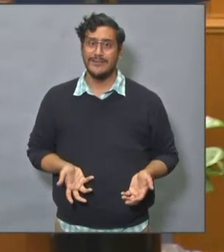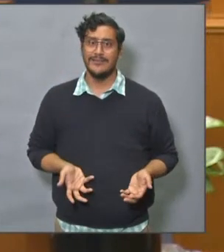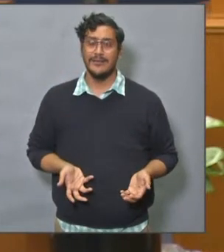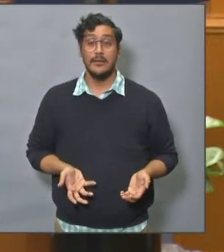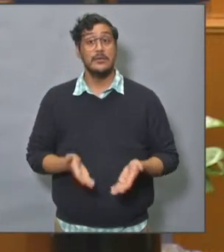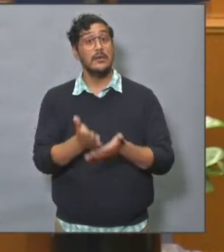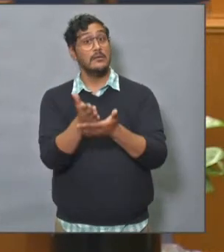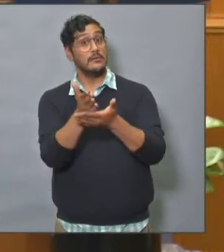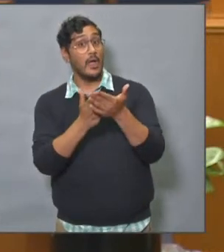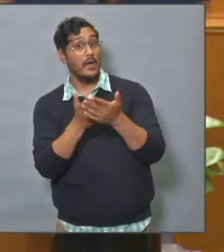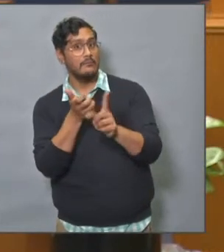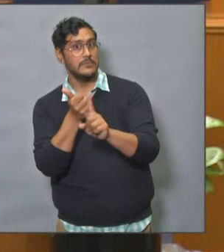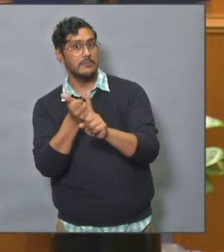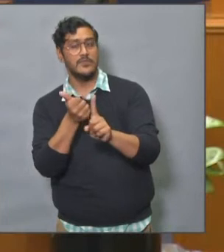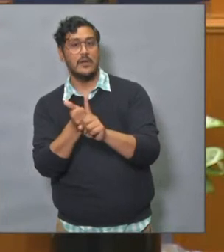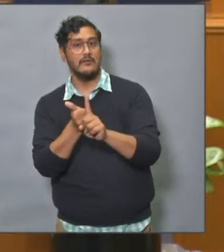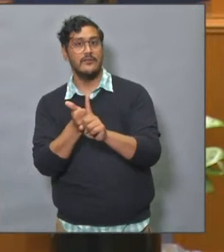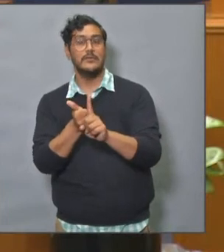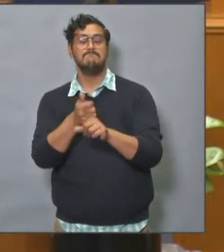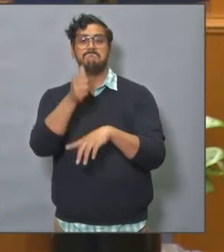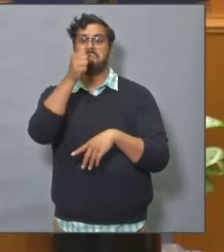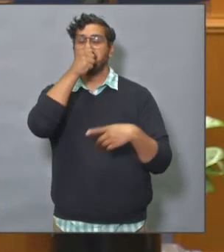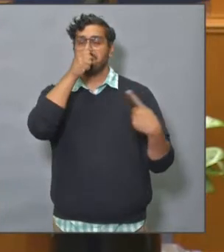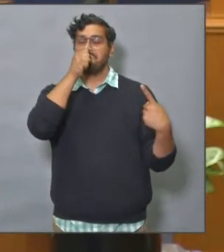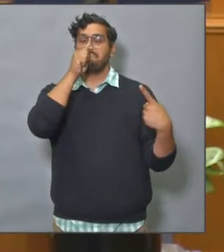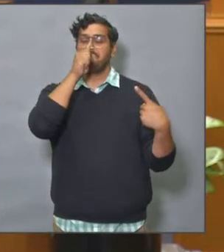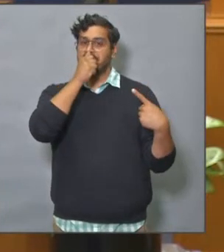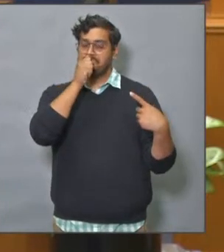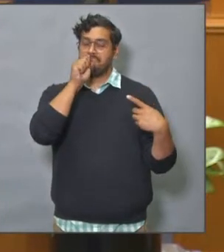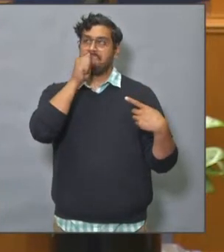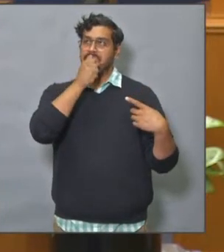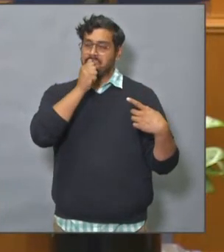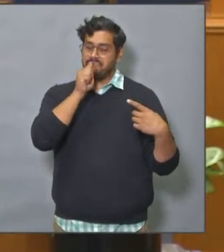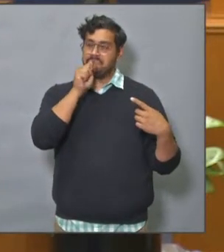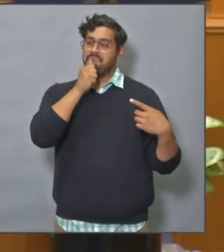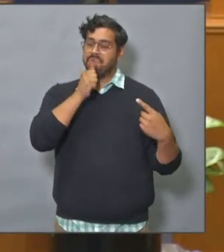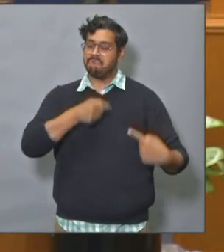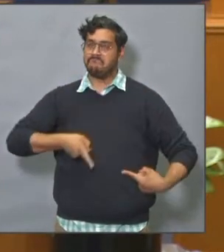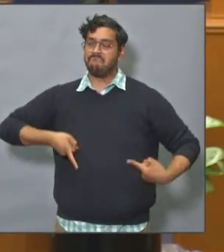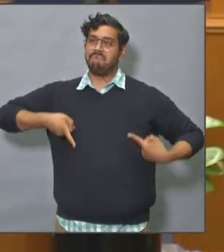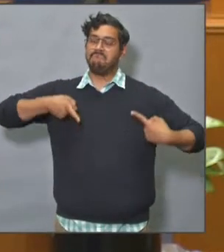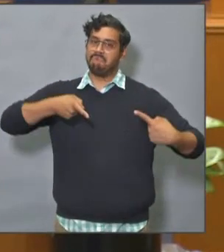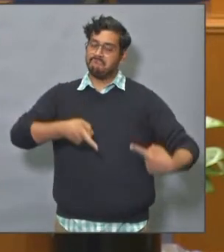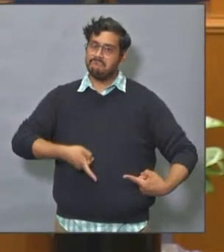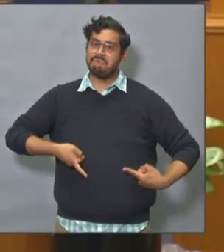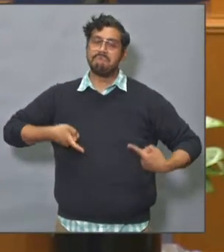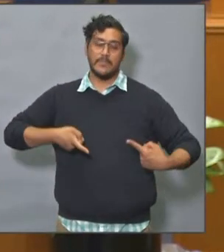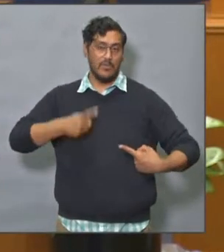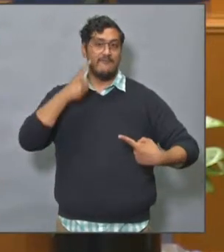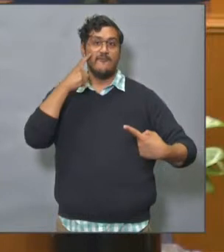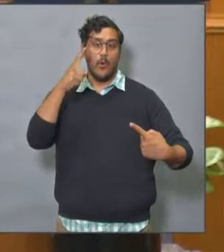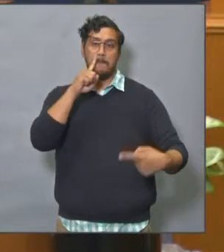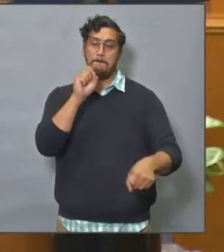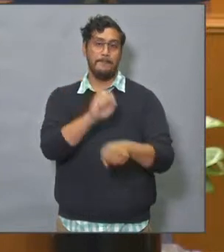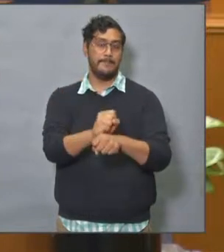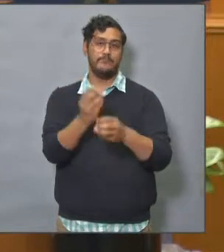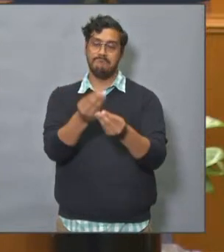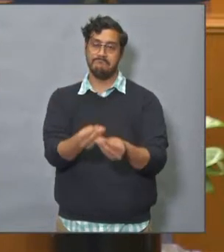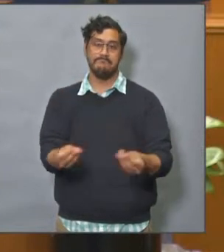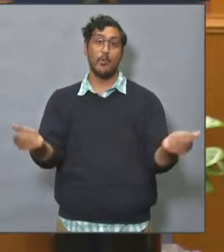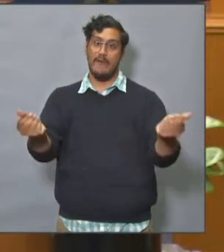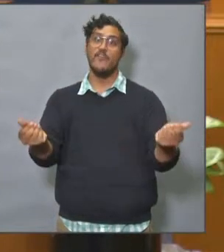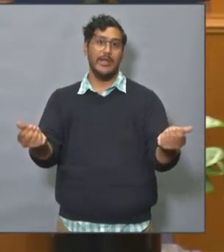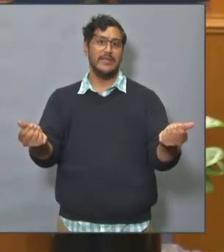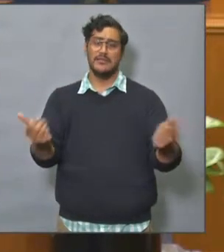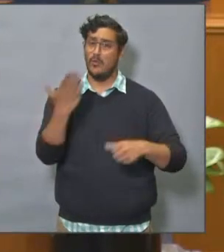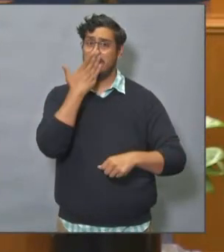have a very, very long and arduous road on their recovery journey. So I appreciate that question. And as